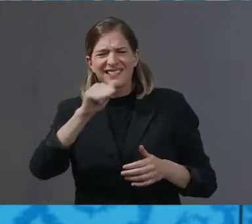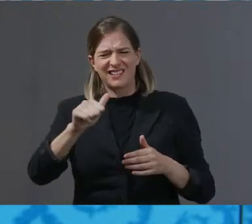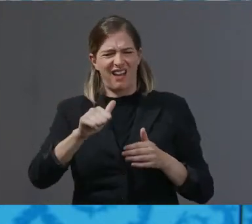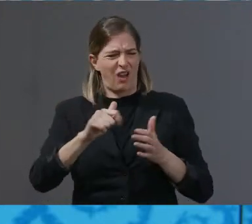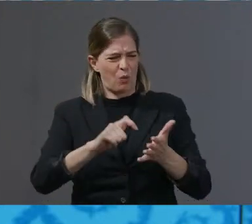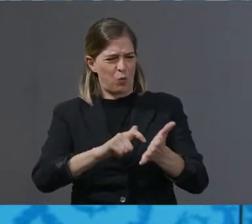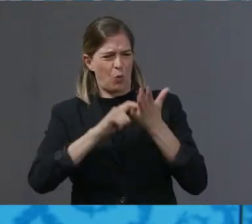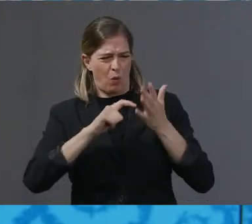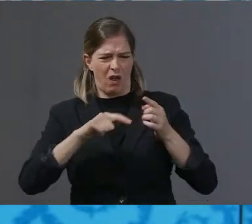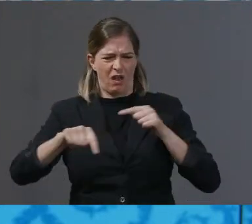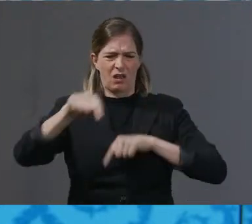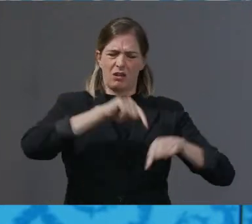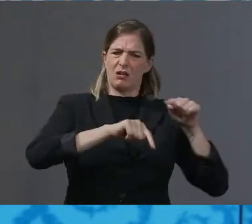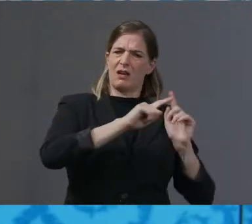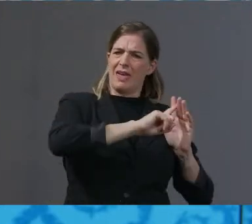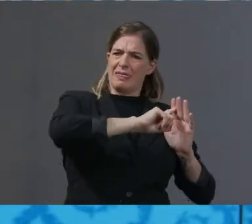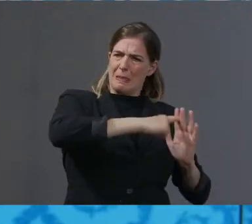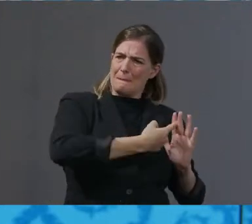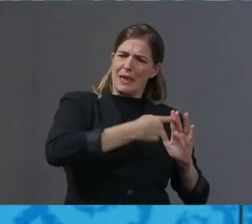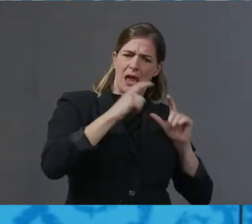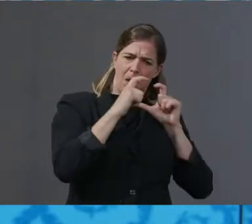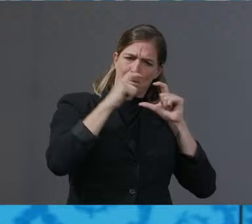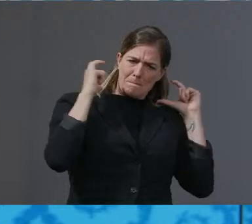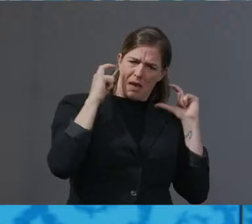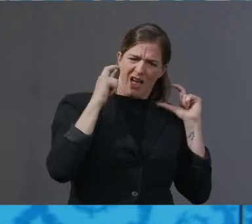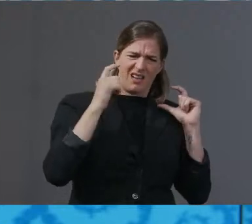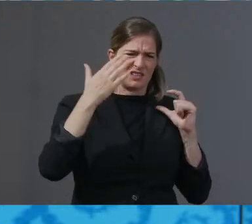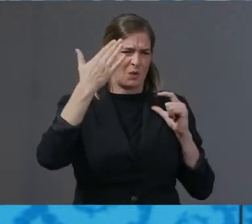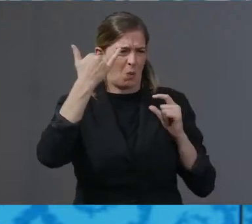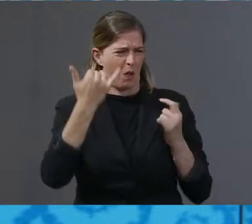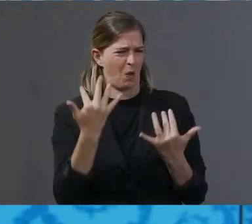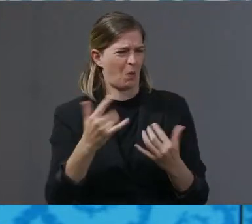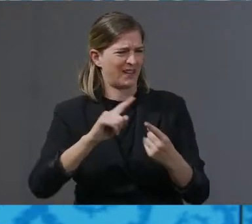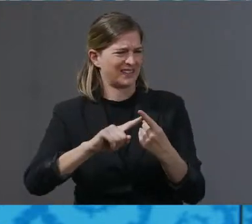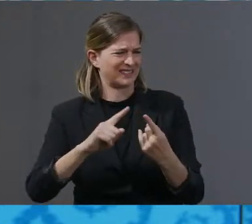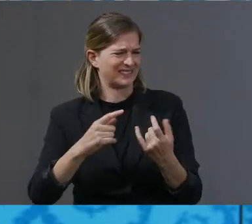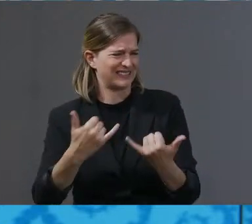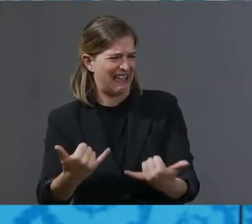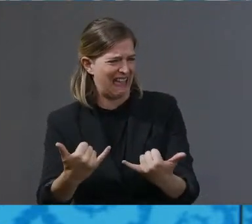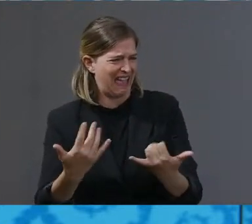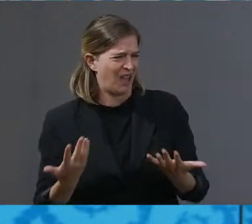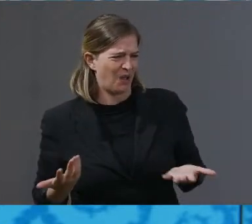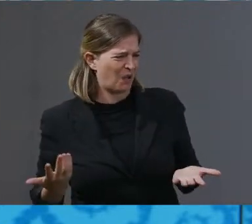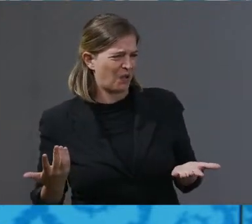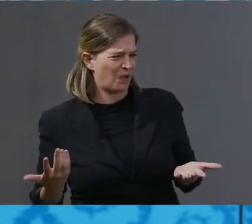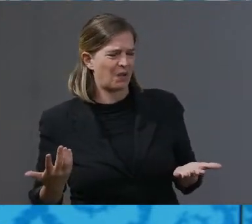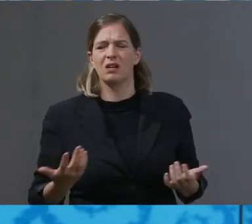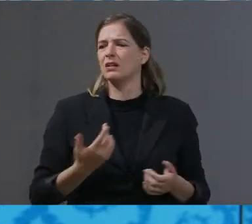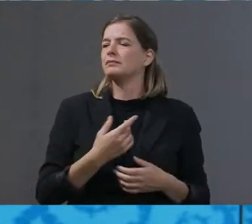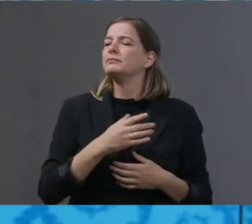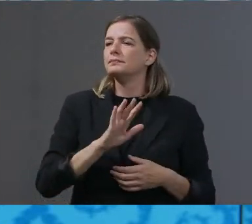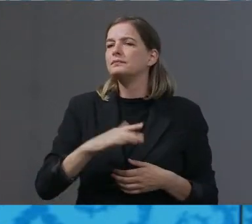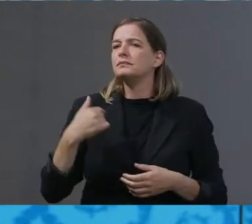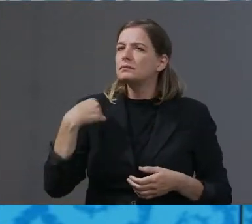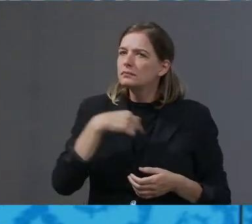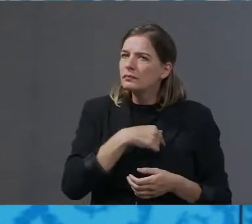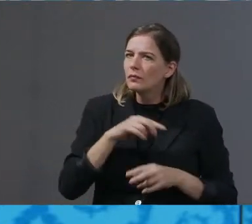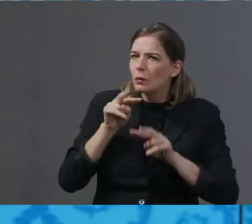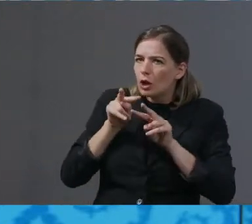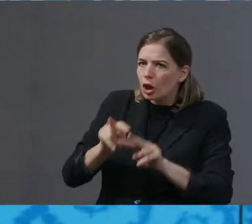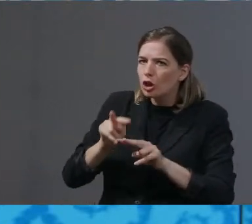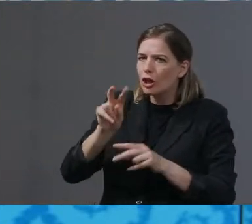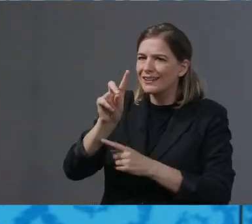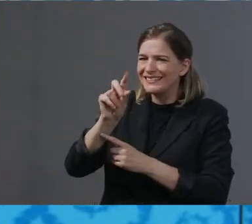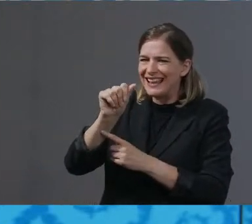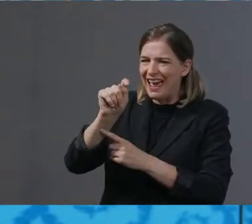so it was less necessary now? Well, I want to say we look at the data in terms of